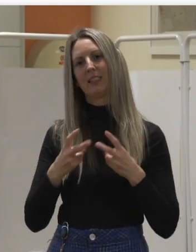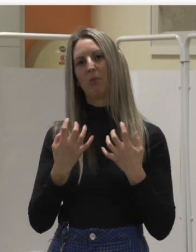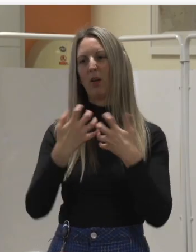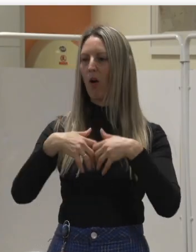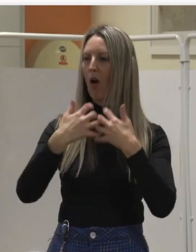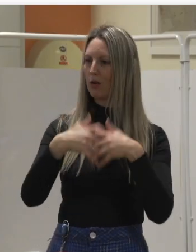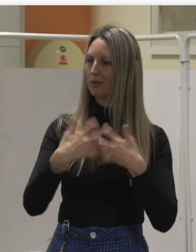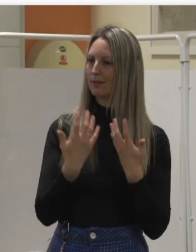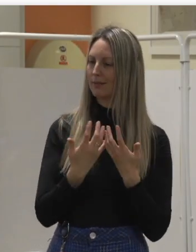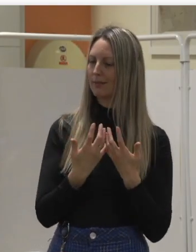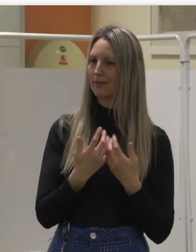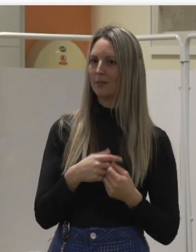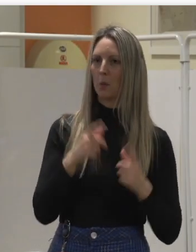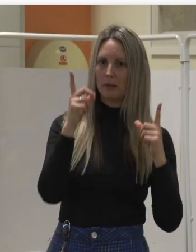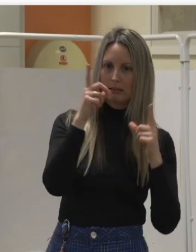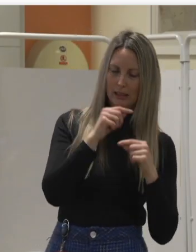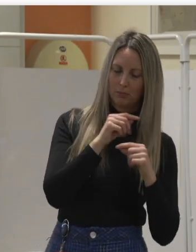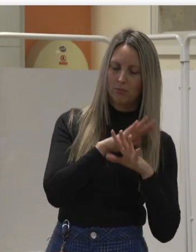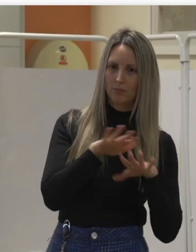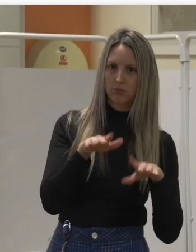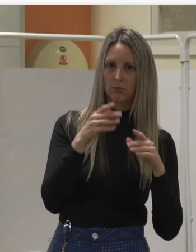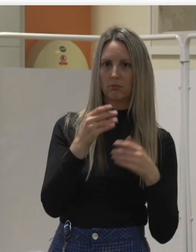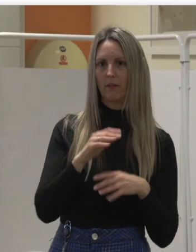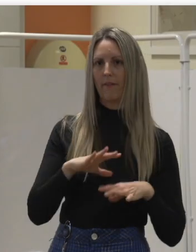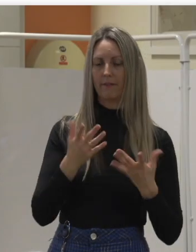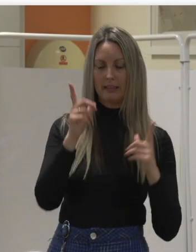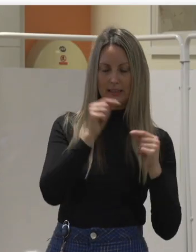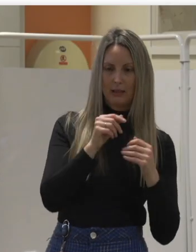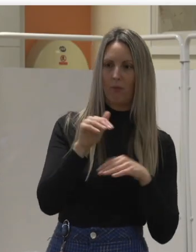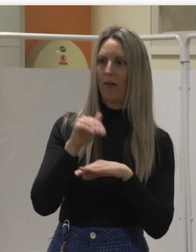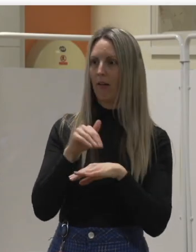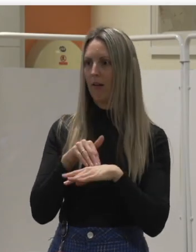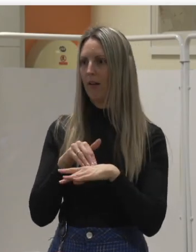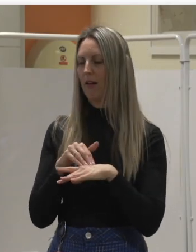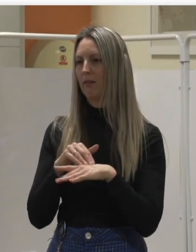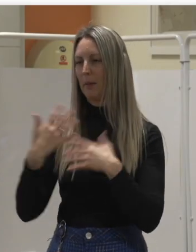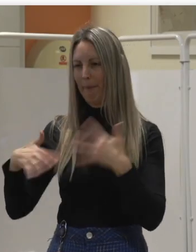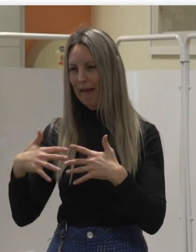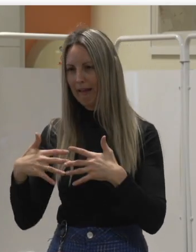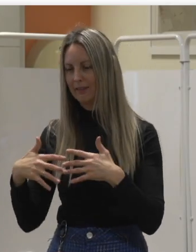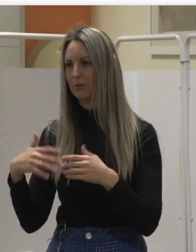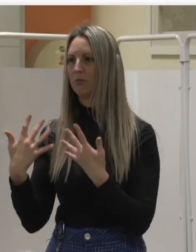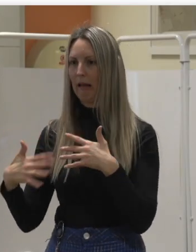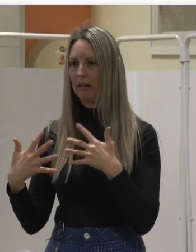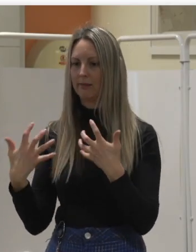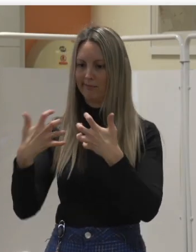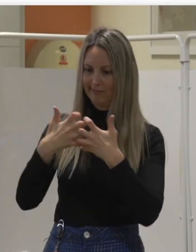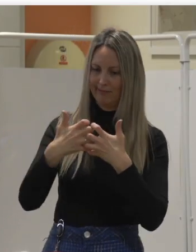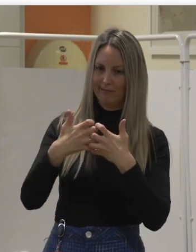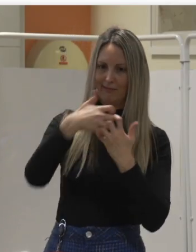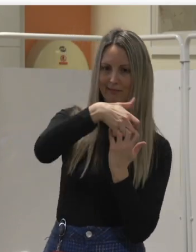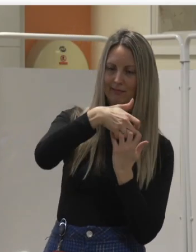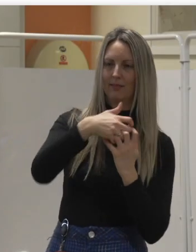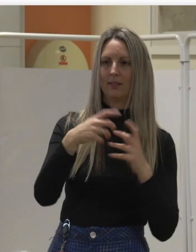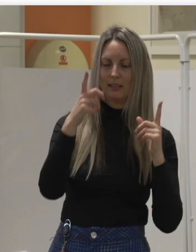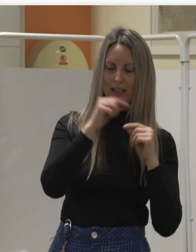whole symptomatology, what we see in fibromyalgia. And there may be some chronic medical conditions as well. We do